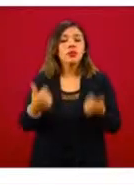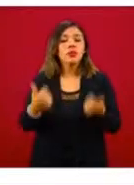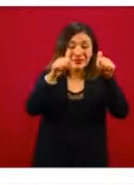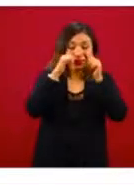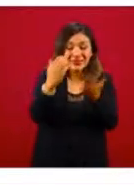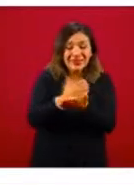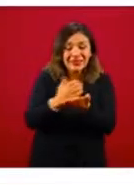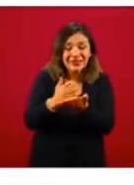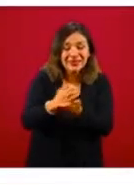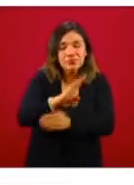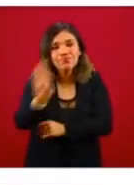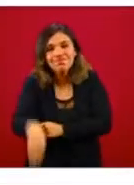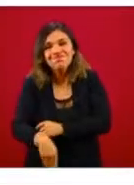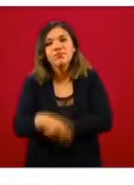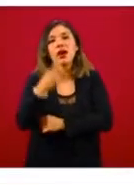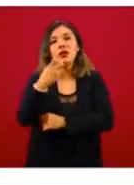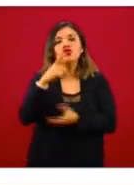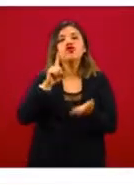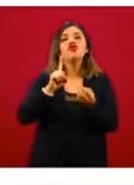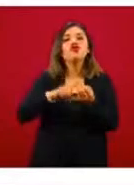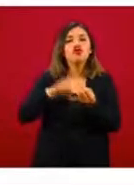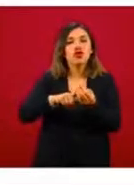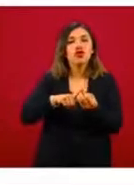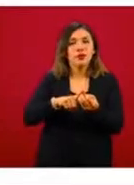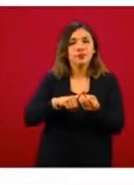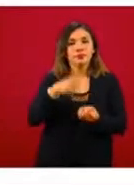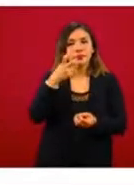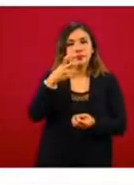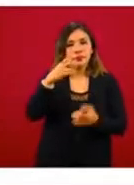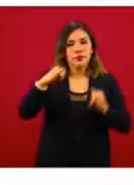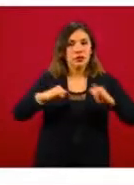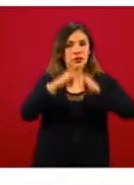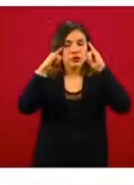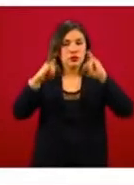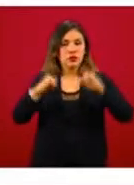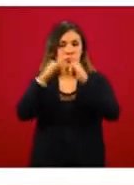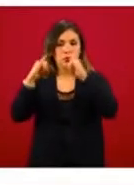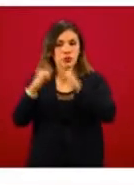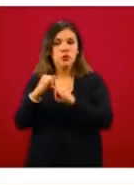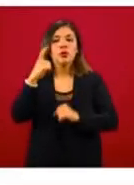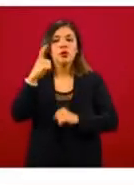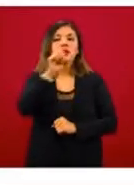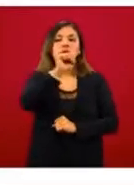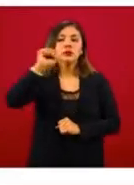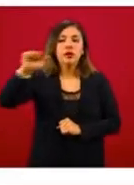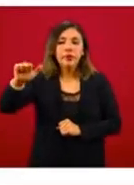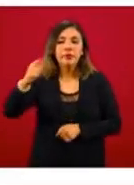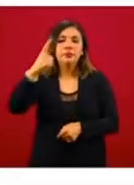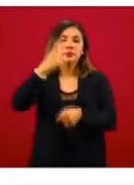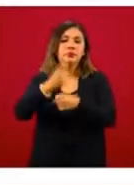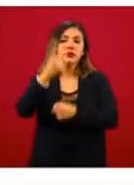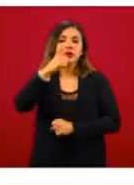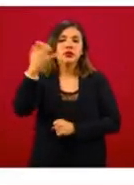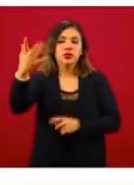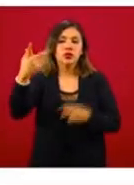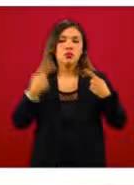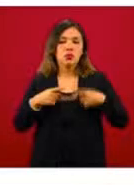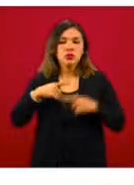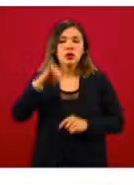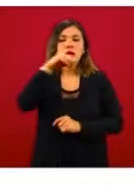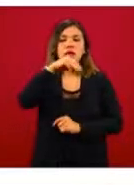died over the last few days of their lives, where they received attention. So we